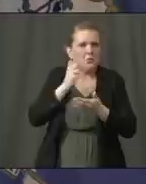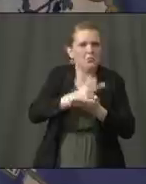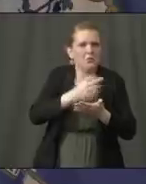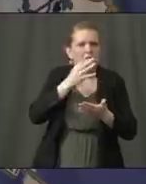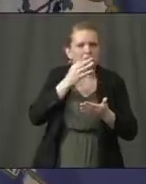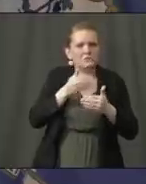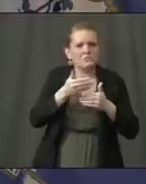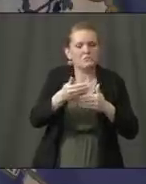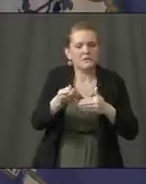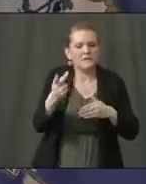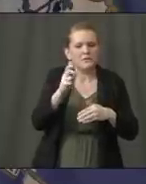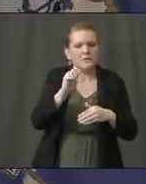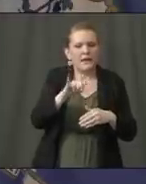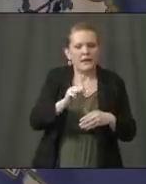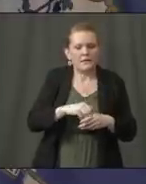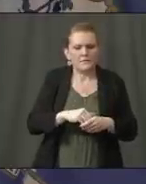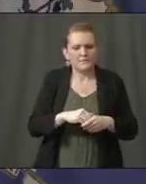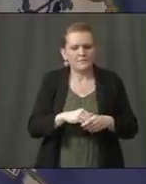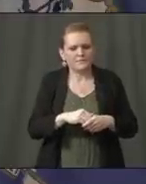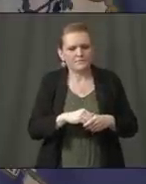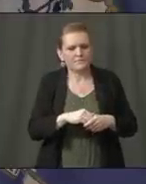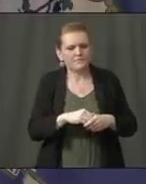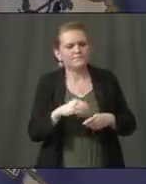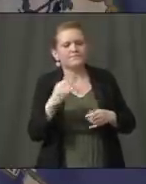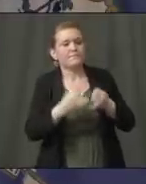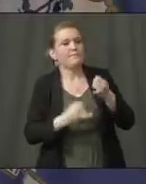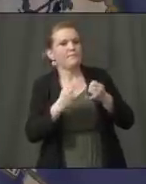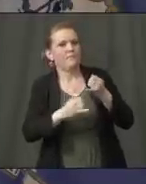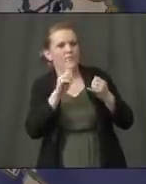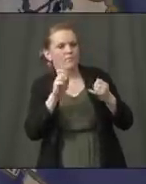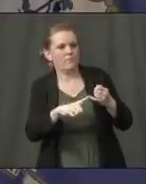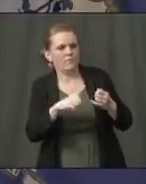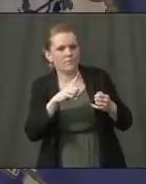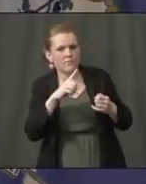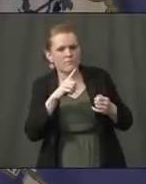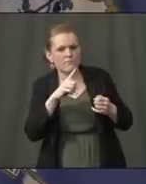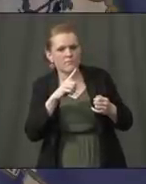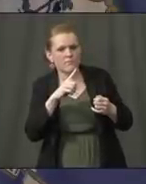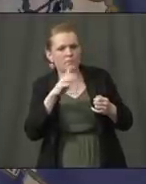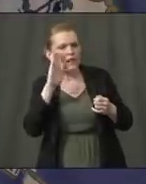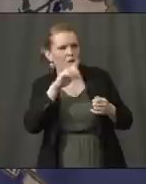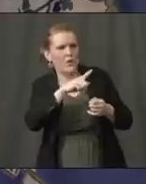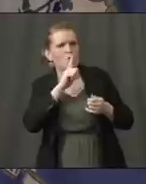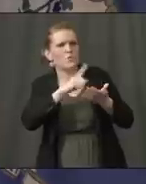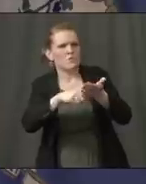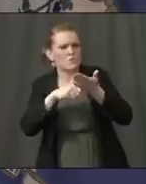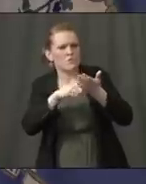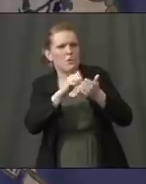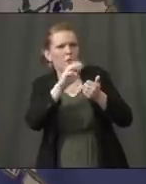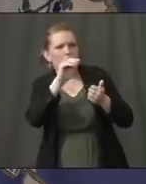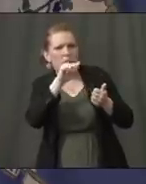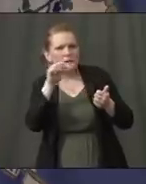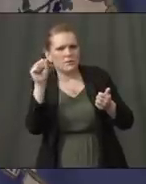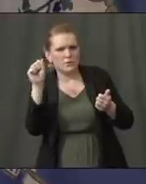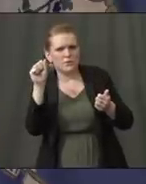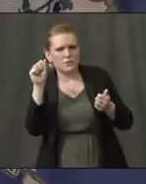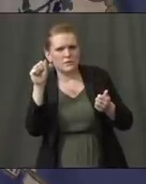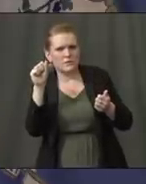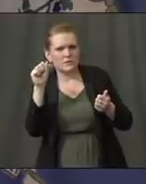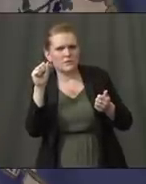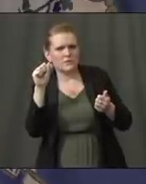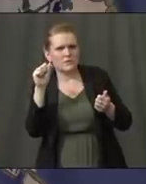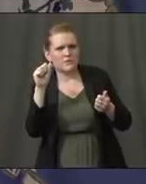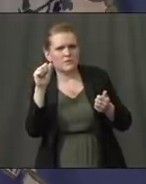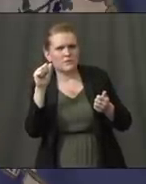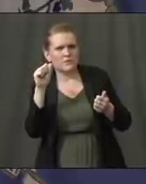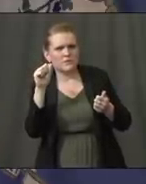All right, and finally, in Massachusetts, you were talking with them last week about 1,000 caseworkers to kind of track the virus so that afterwards, if somebody's infected, you can